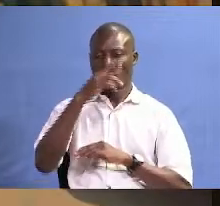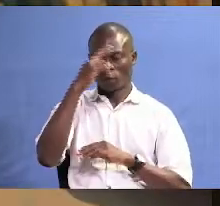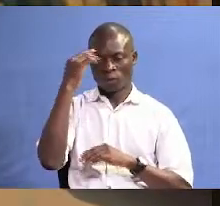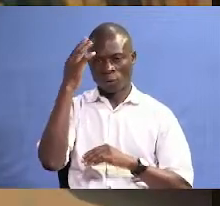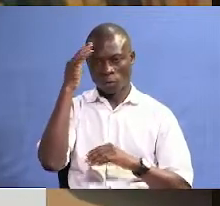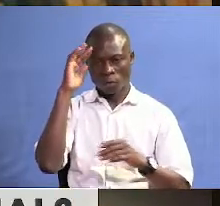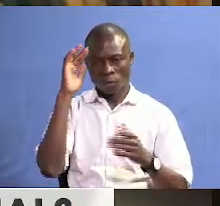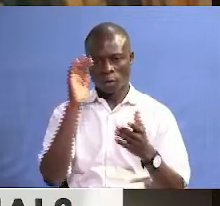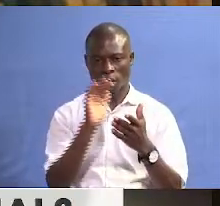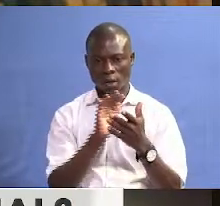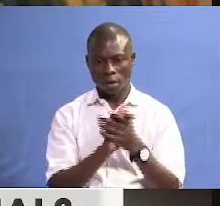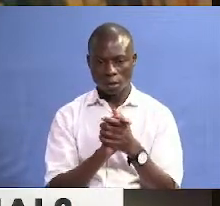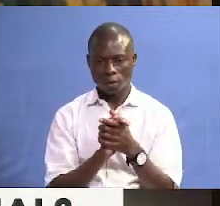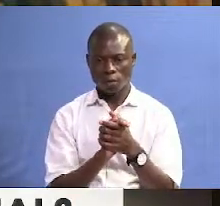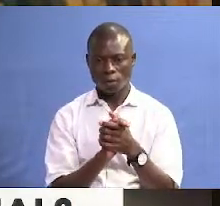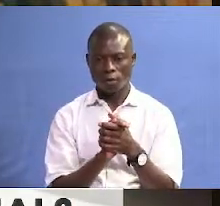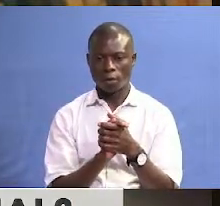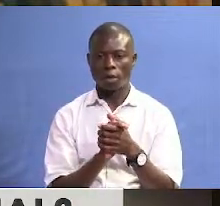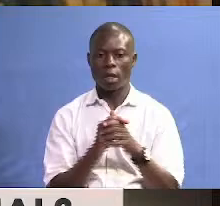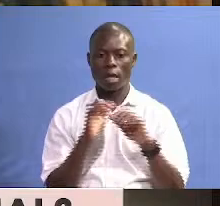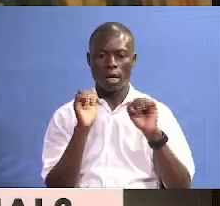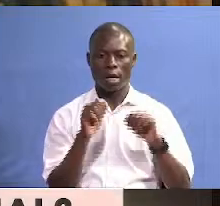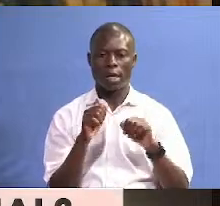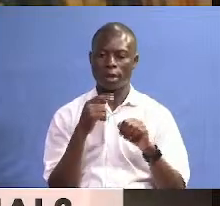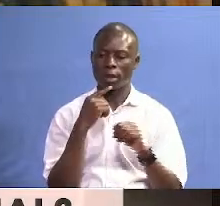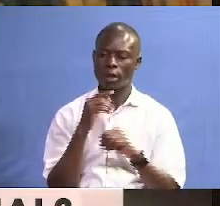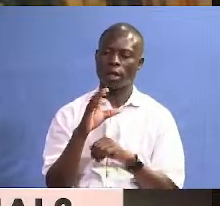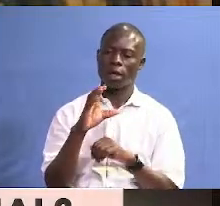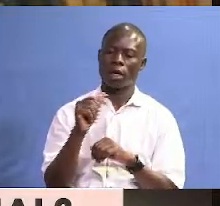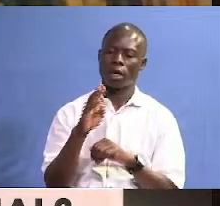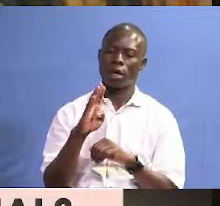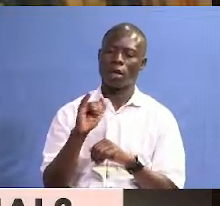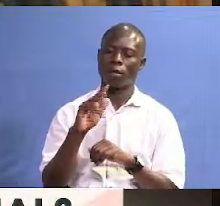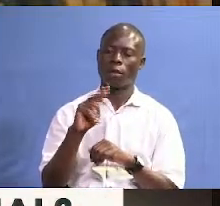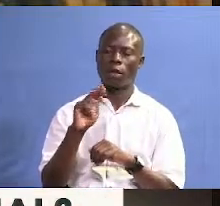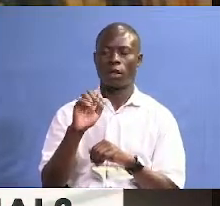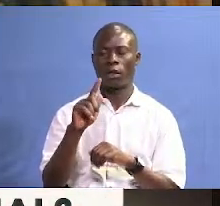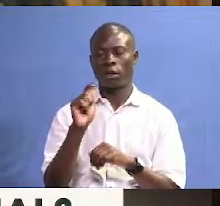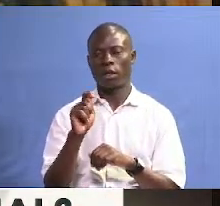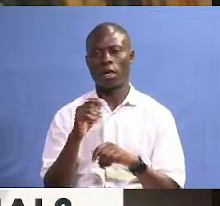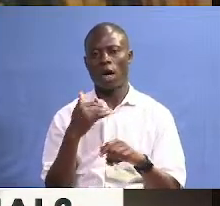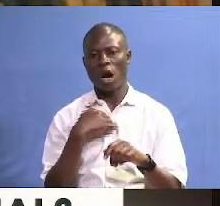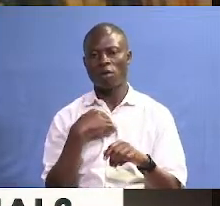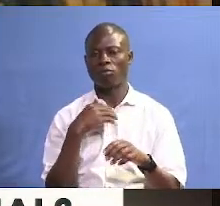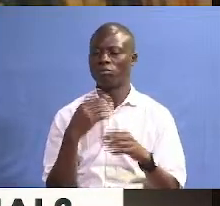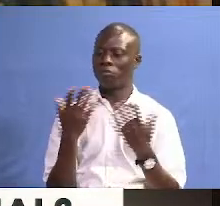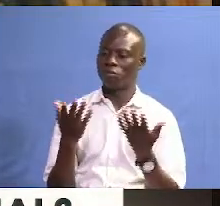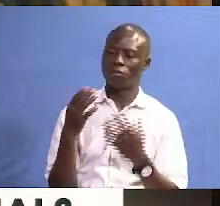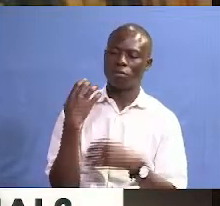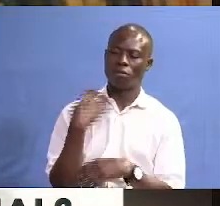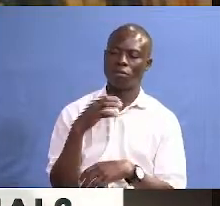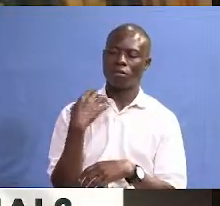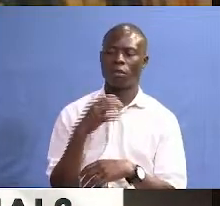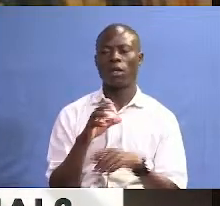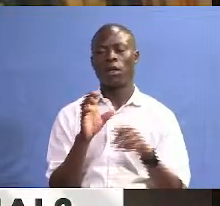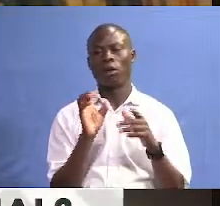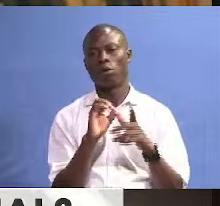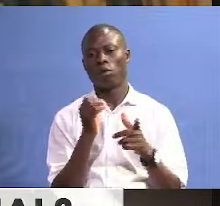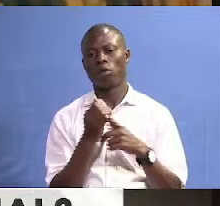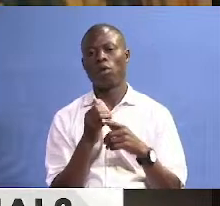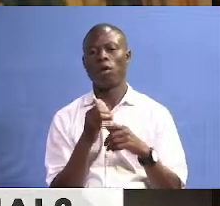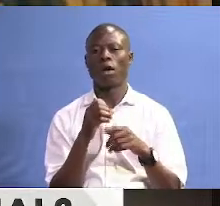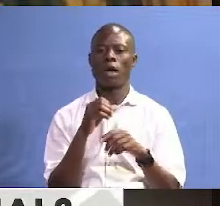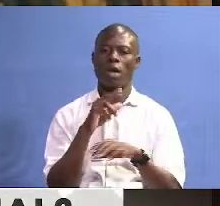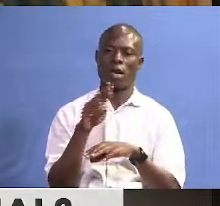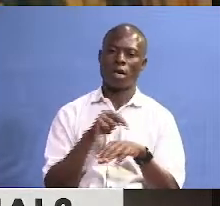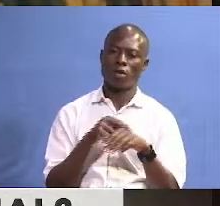that the said cabinet secretary either has committed a crime under our national or international